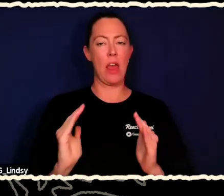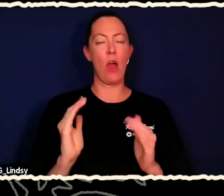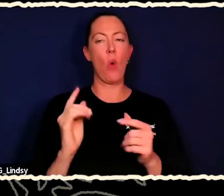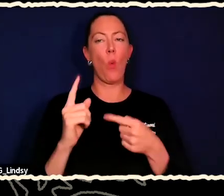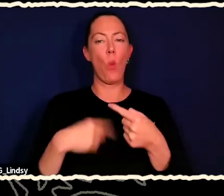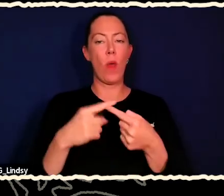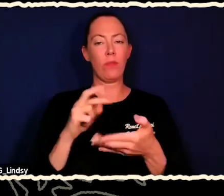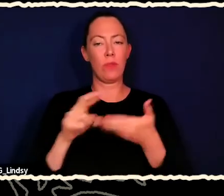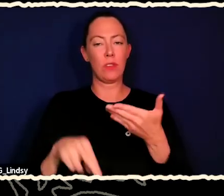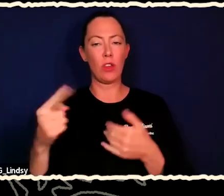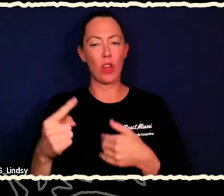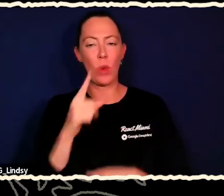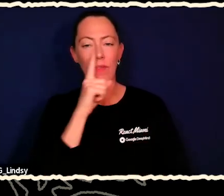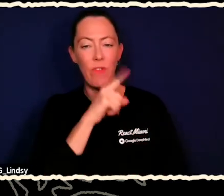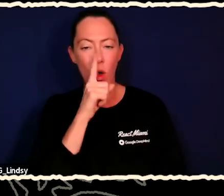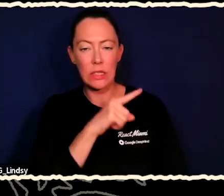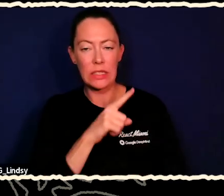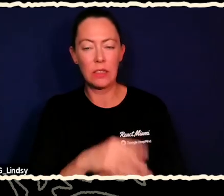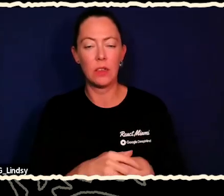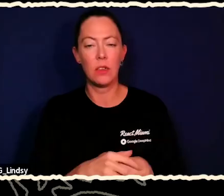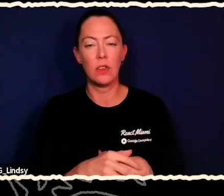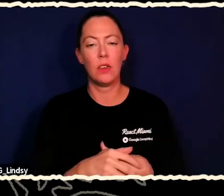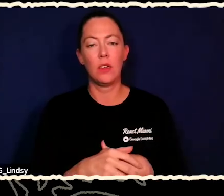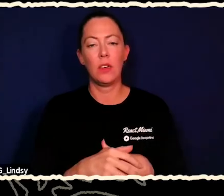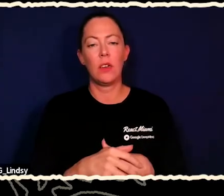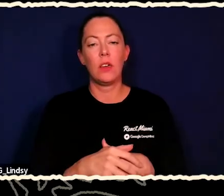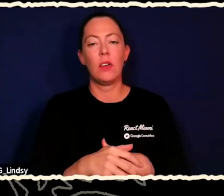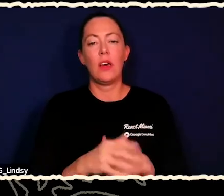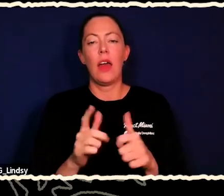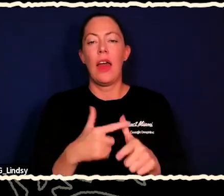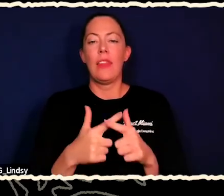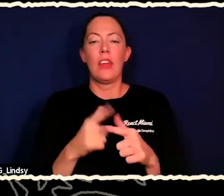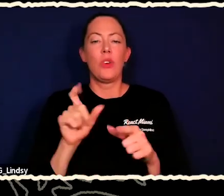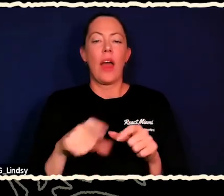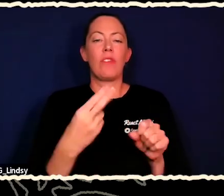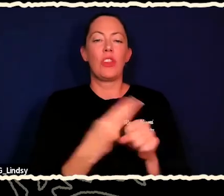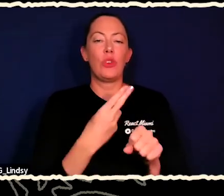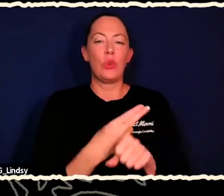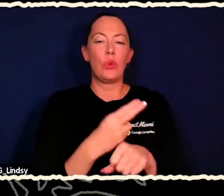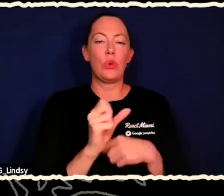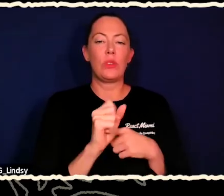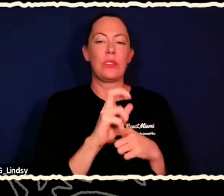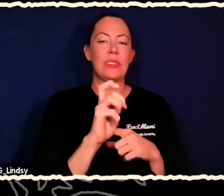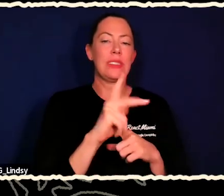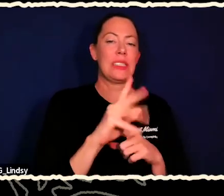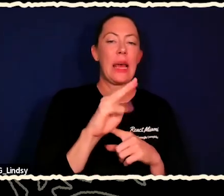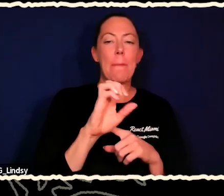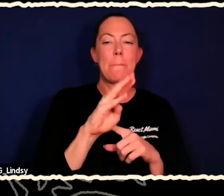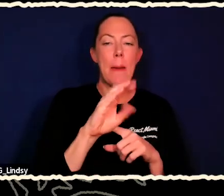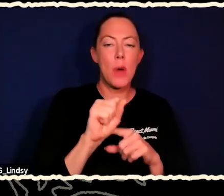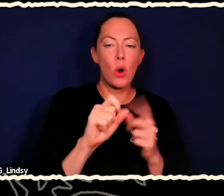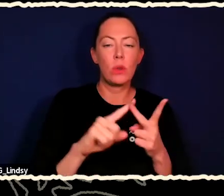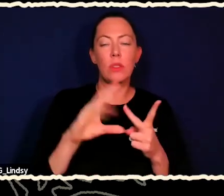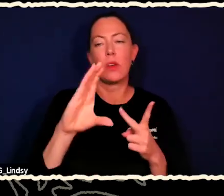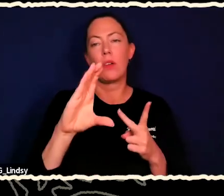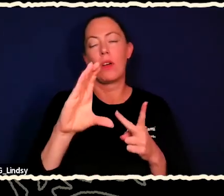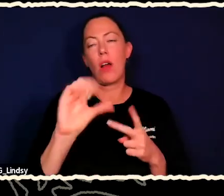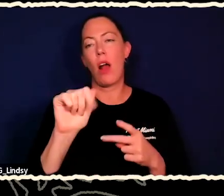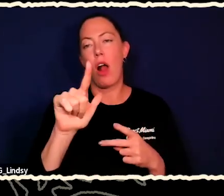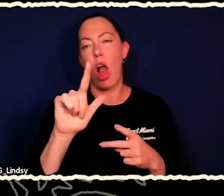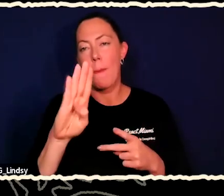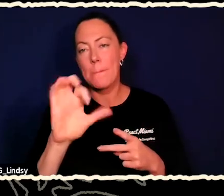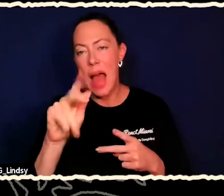effort. Plus, like you're having to stick all these use memos, use callbacks, react.memos everywhere. It's a lot of work